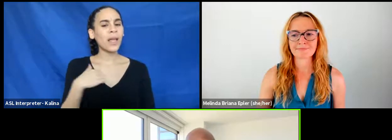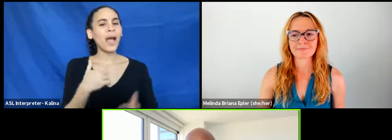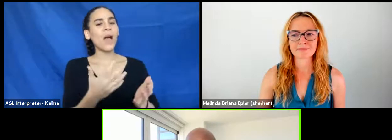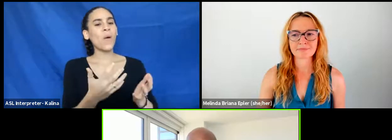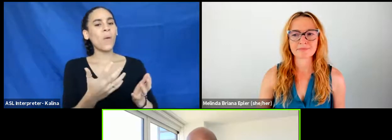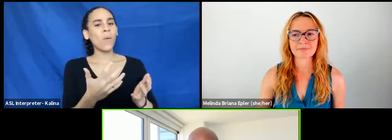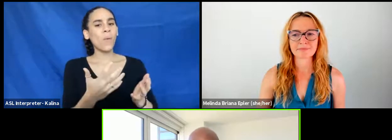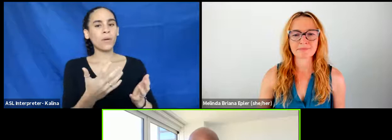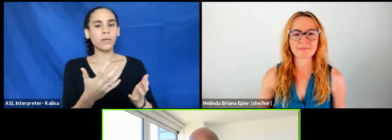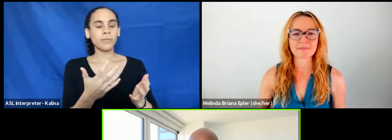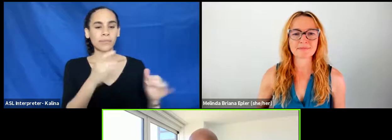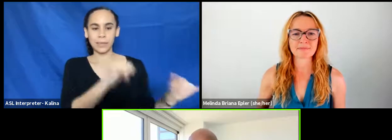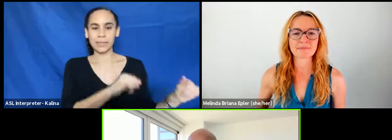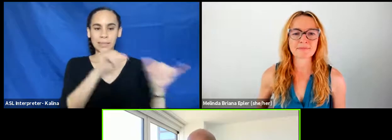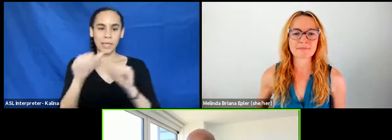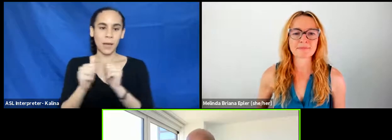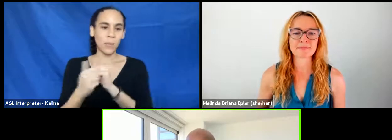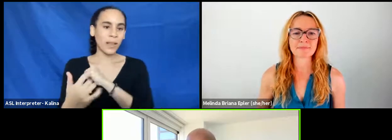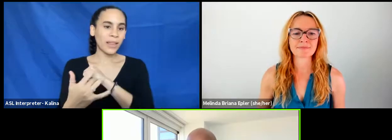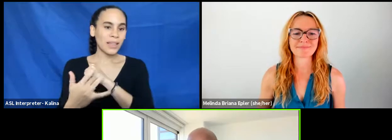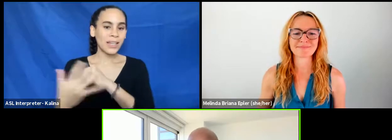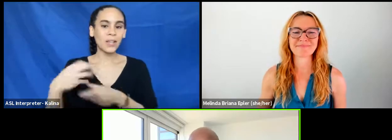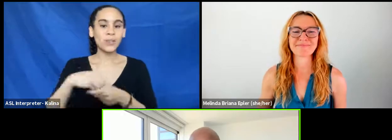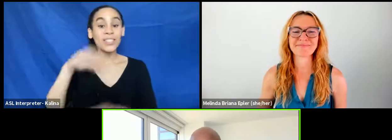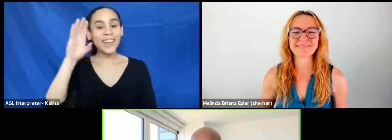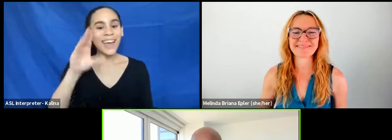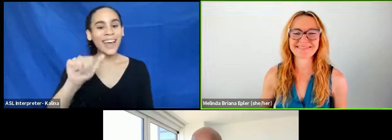just like we did with Tech Inclusion. Hey, Anthony,